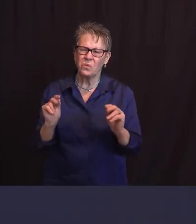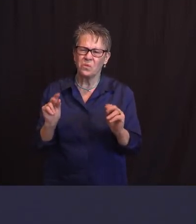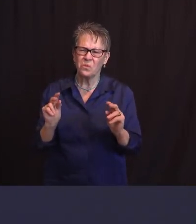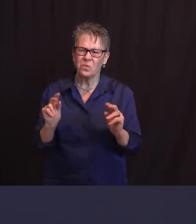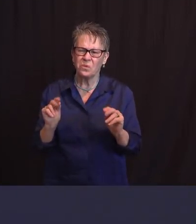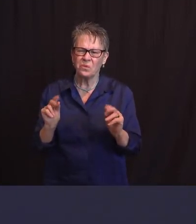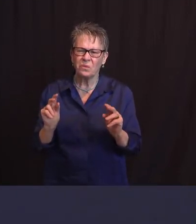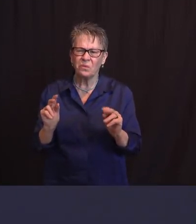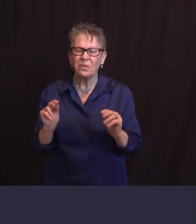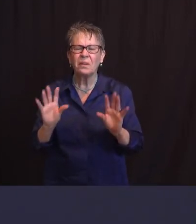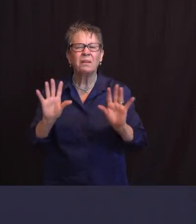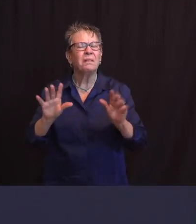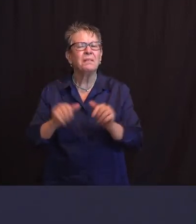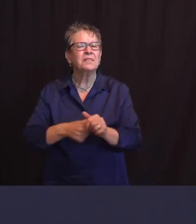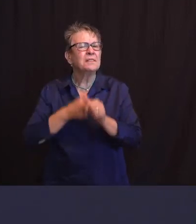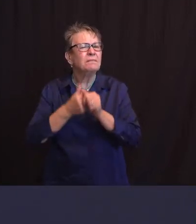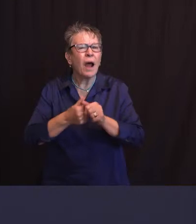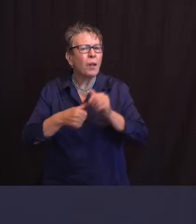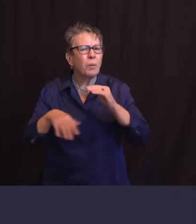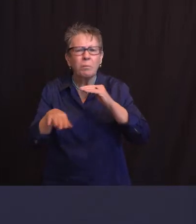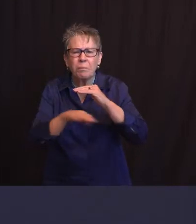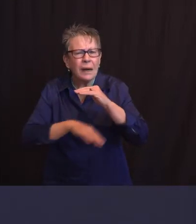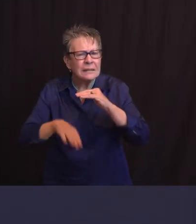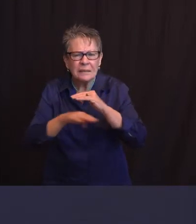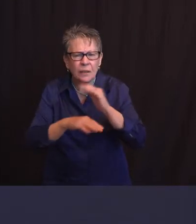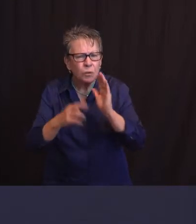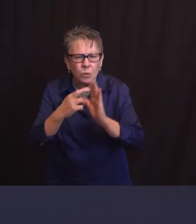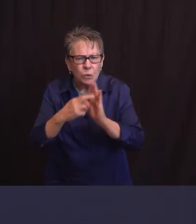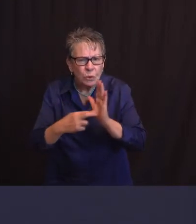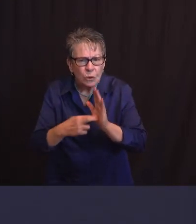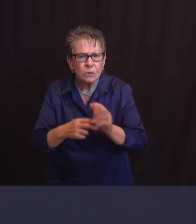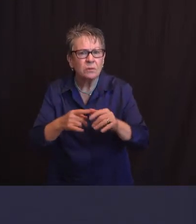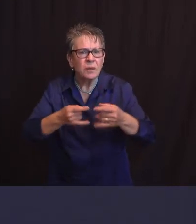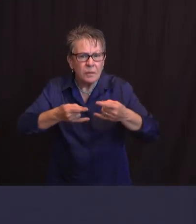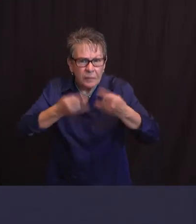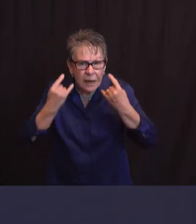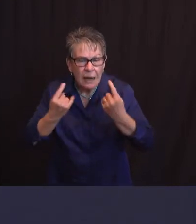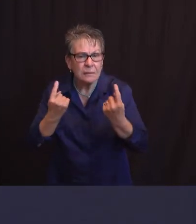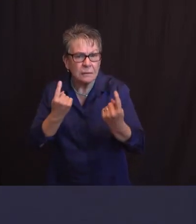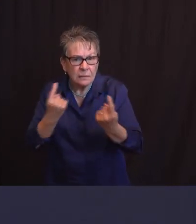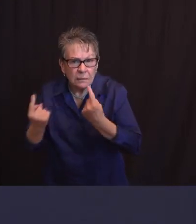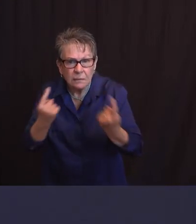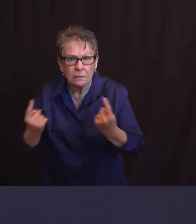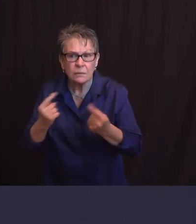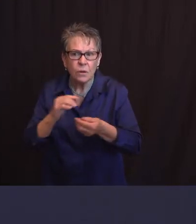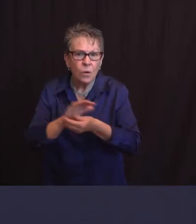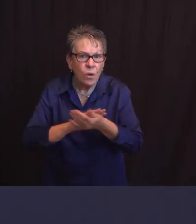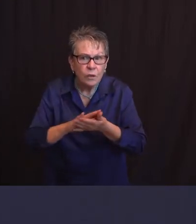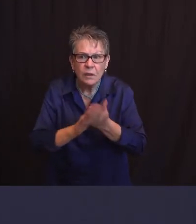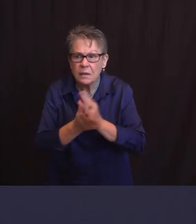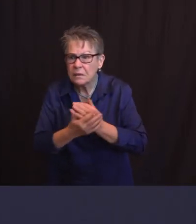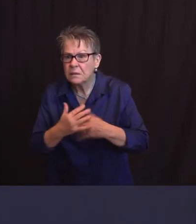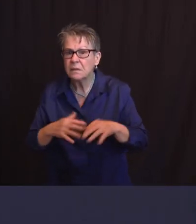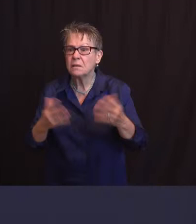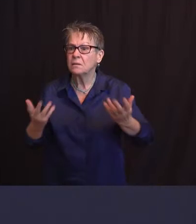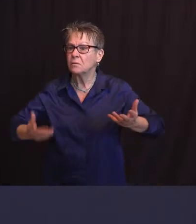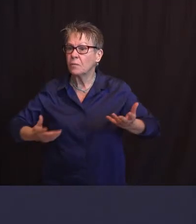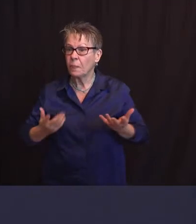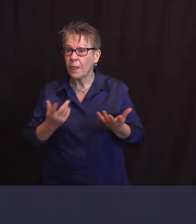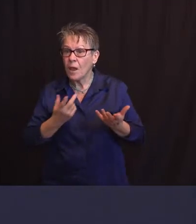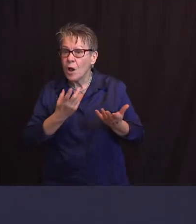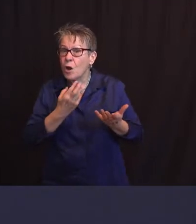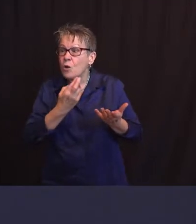the proprietors that Pat referred to earlier continue overwhelmingly to do the right things, get our vaccinations